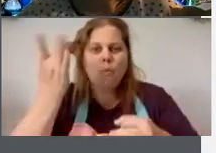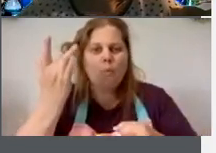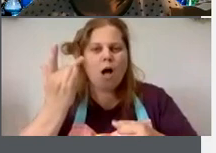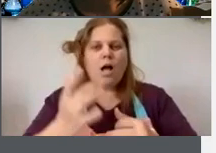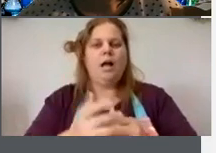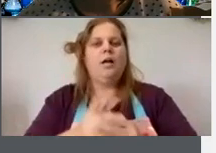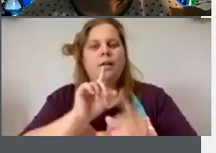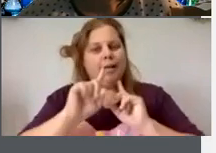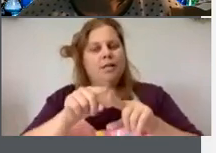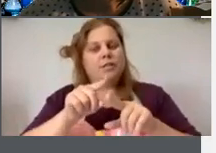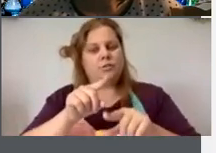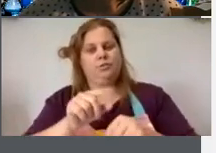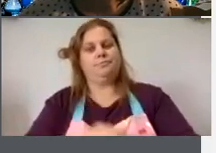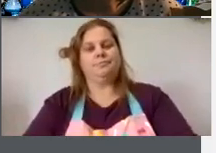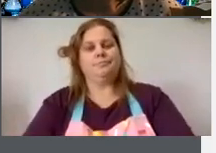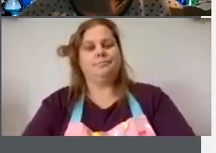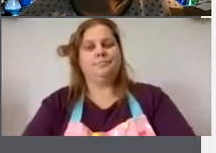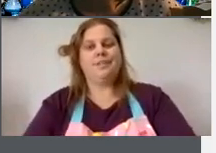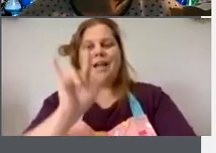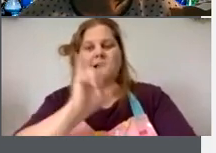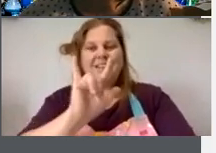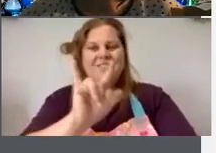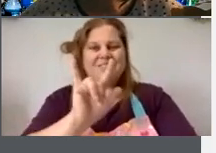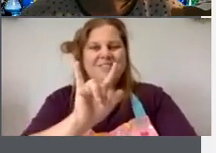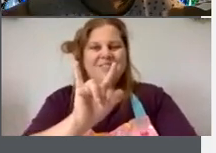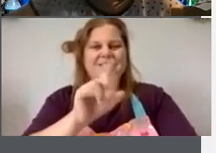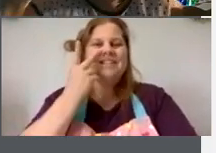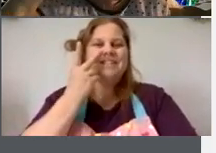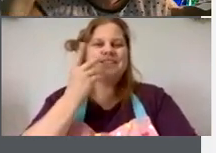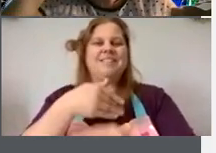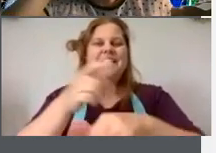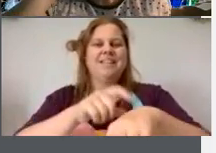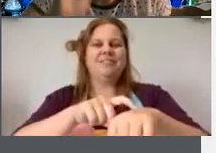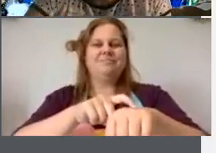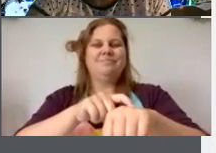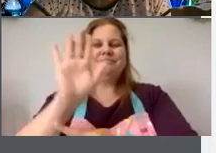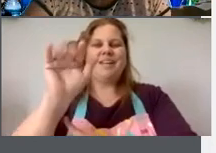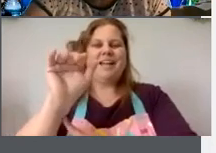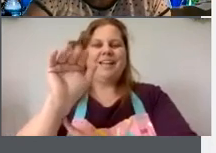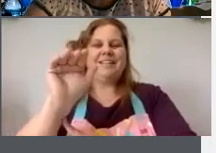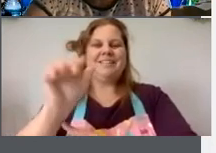Okay? I love you, and I will see you next time. Bye.